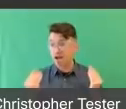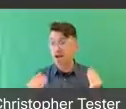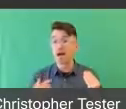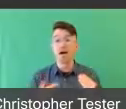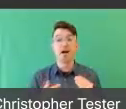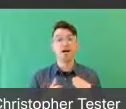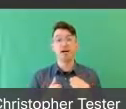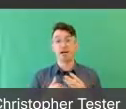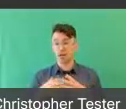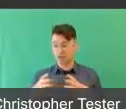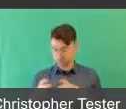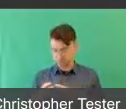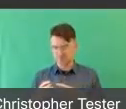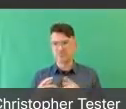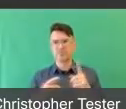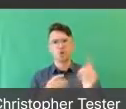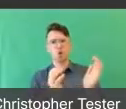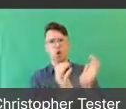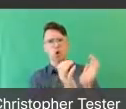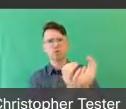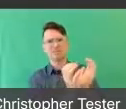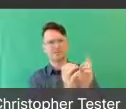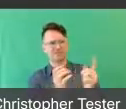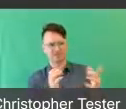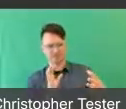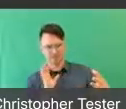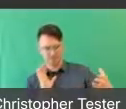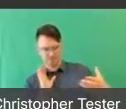of COVID-19 response and recovery?